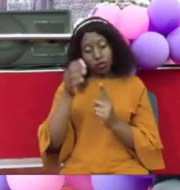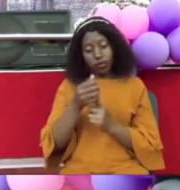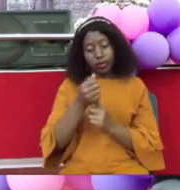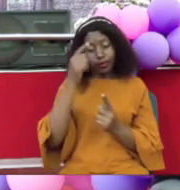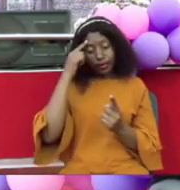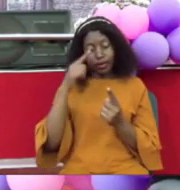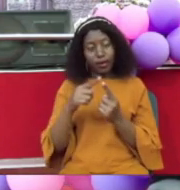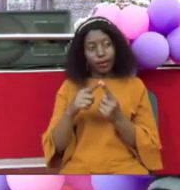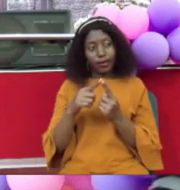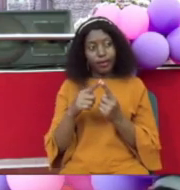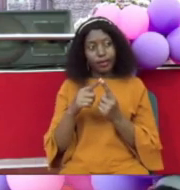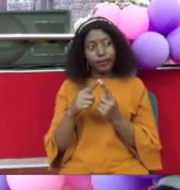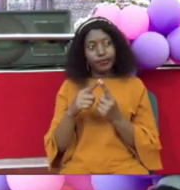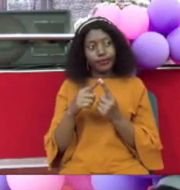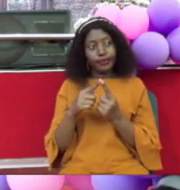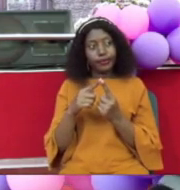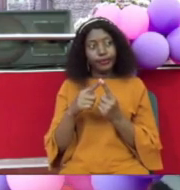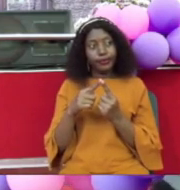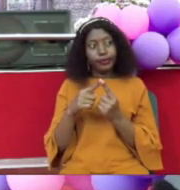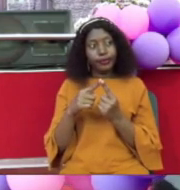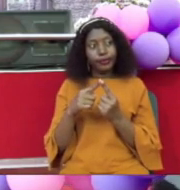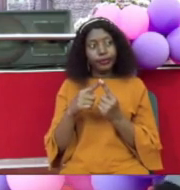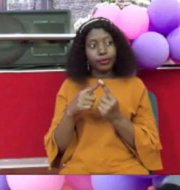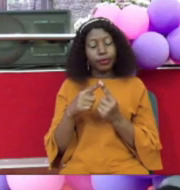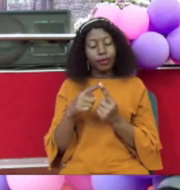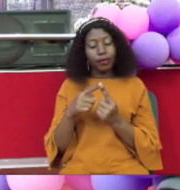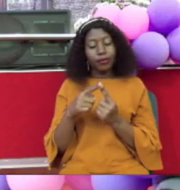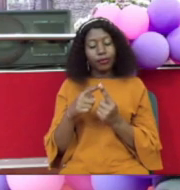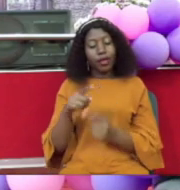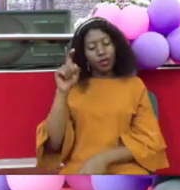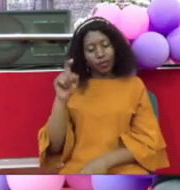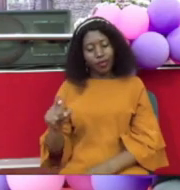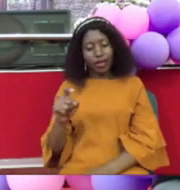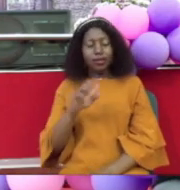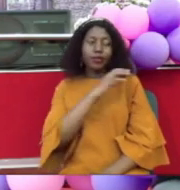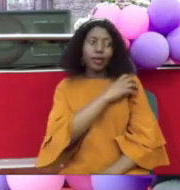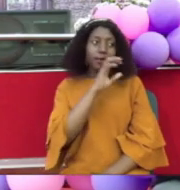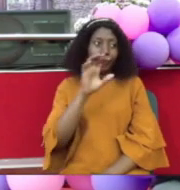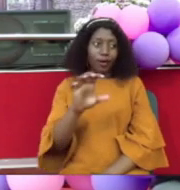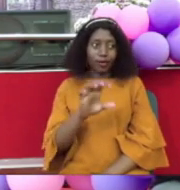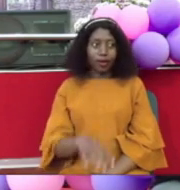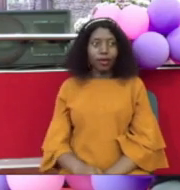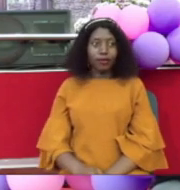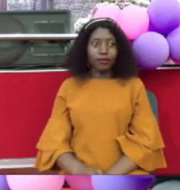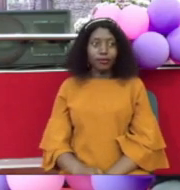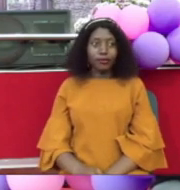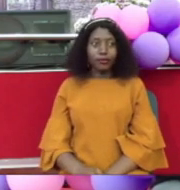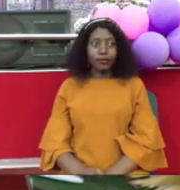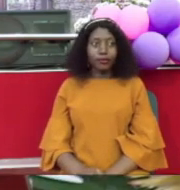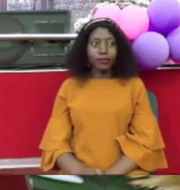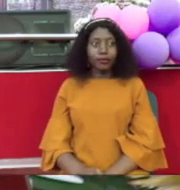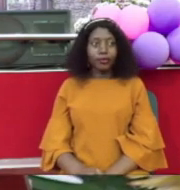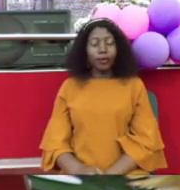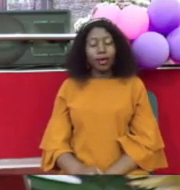you weza kuhakikisha kwamba makusudi ile imetimia. You must be empowered. Lazima uwe na nguvu ama uwezeshwe. Then what is